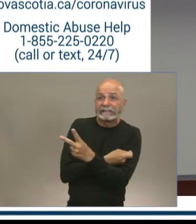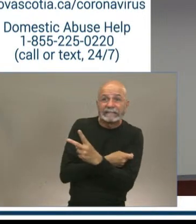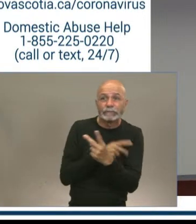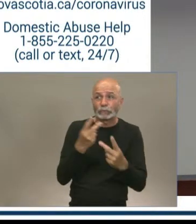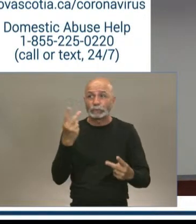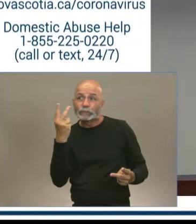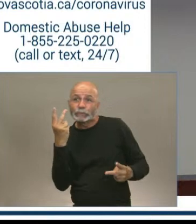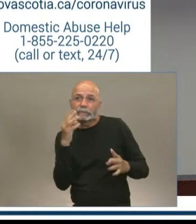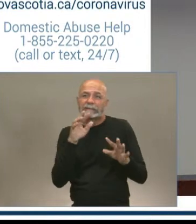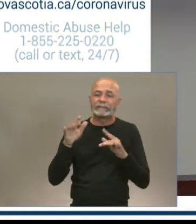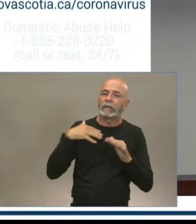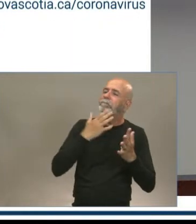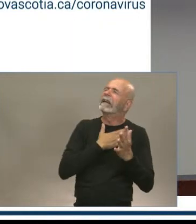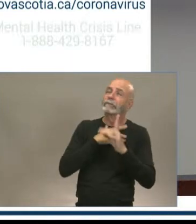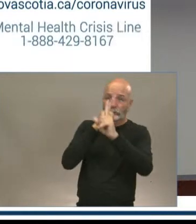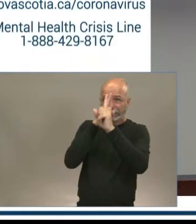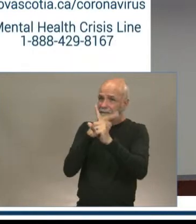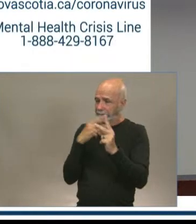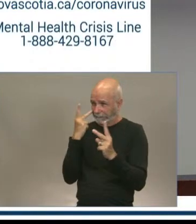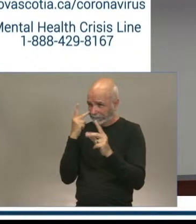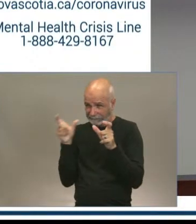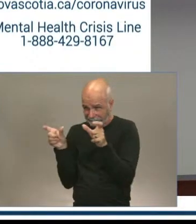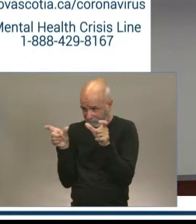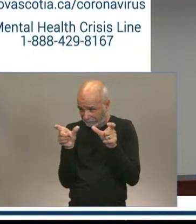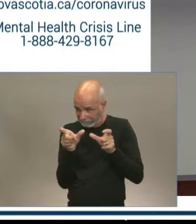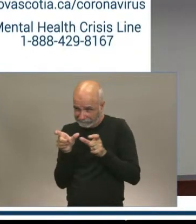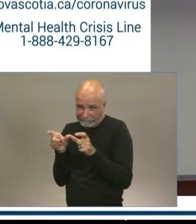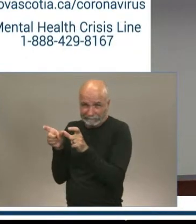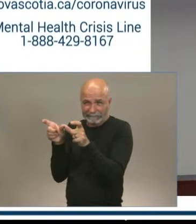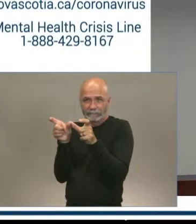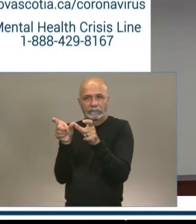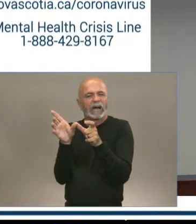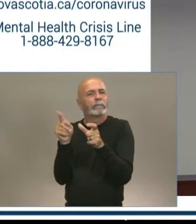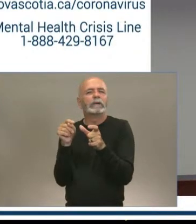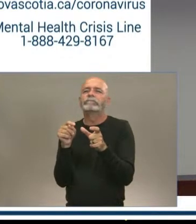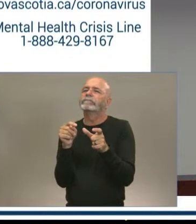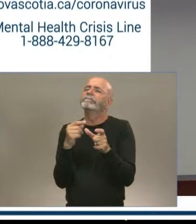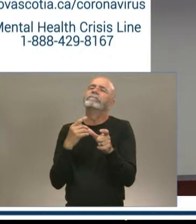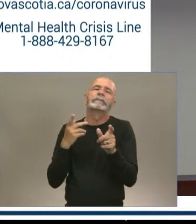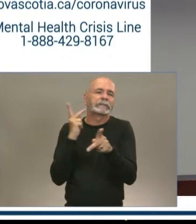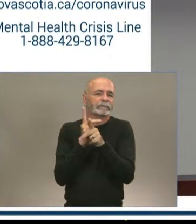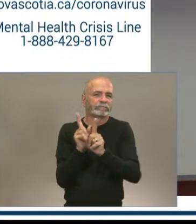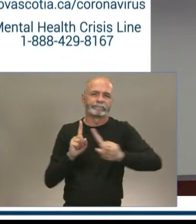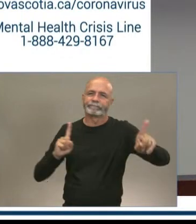primary line of defense, but we still need all these other measures. So distancing, masking,